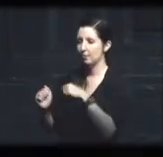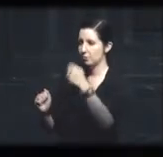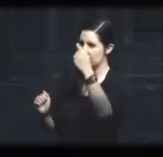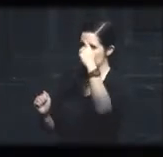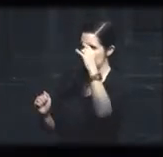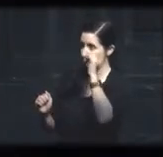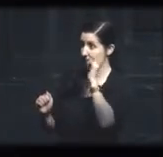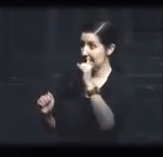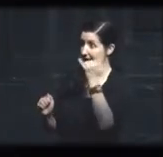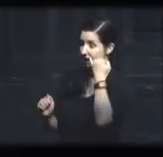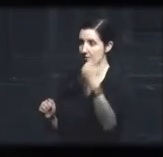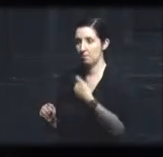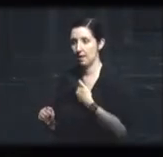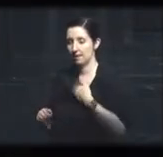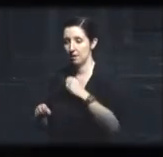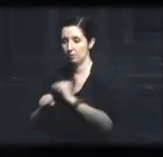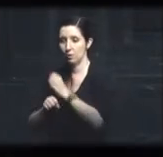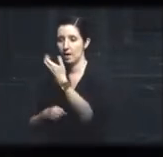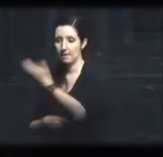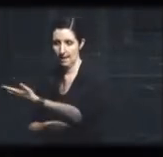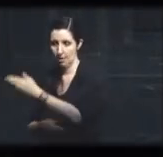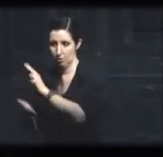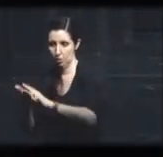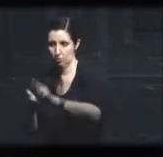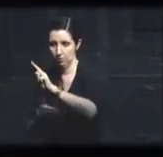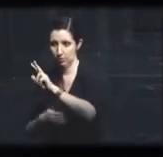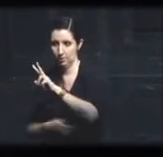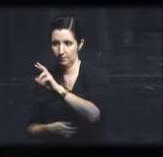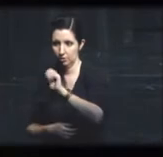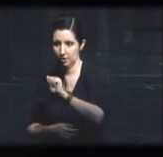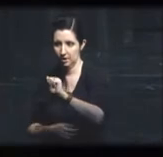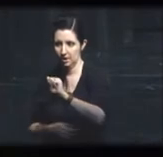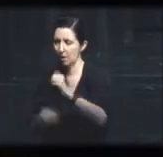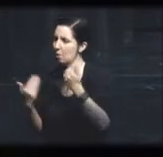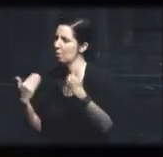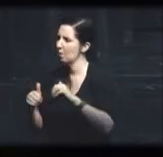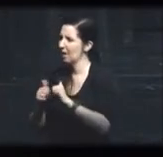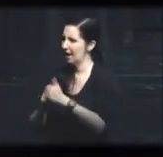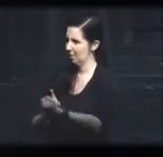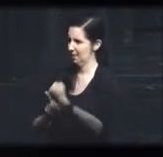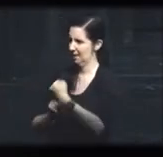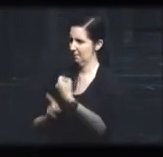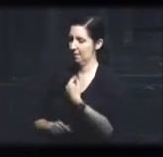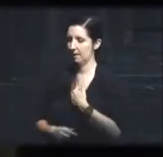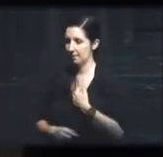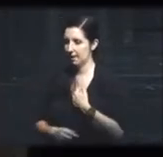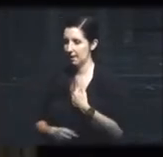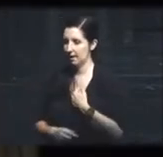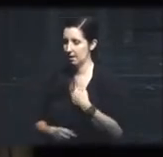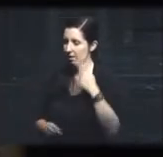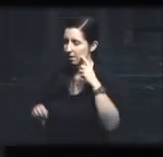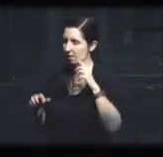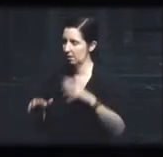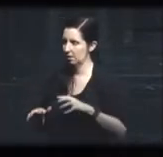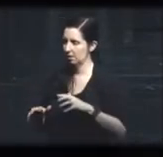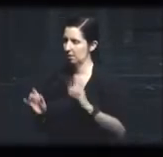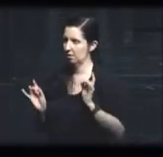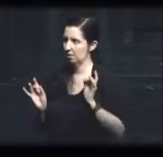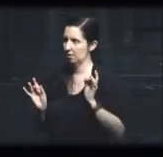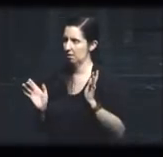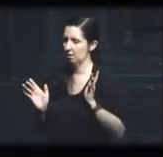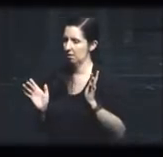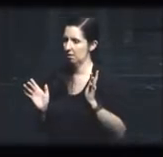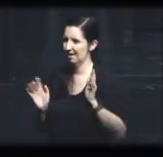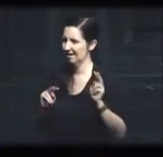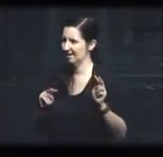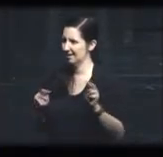or an employee at the University of Virginia, I thought how I would feel about that and how horrified I would be by seeing this